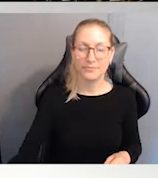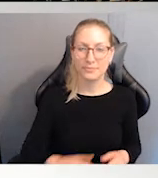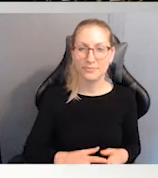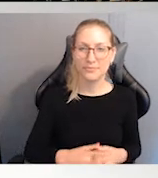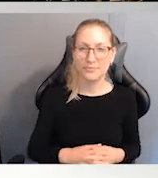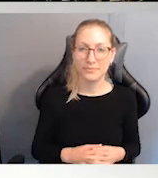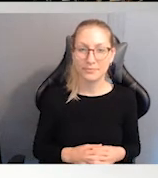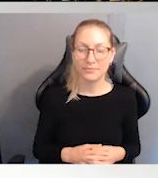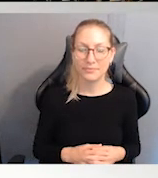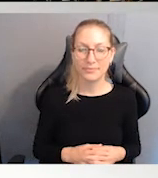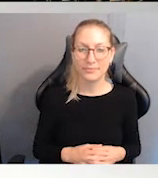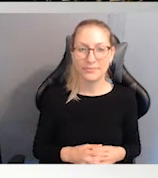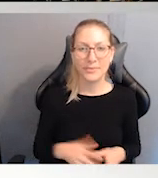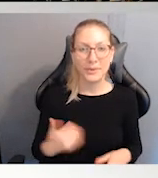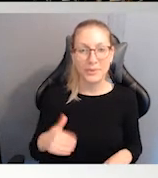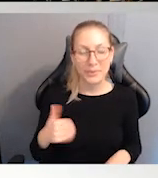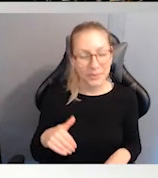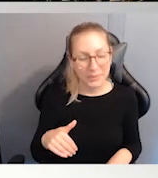Oh my goodness.